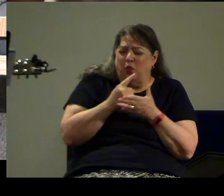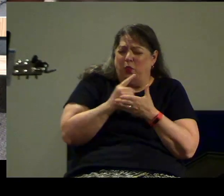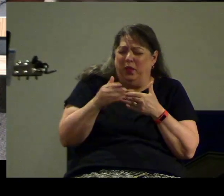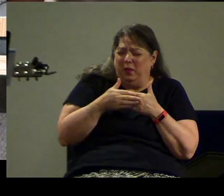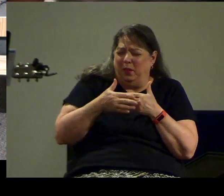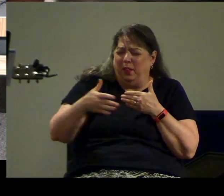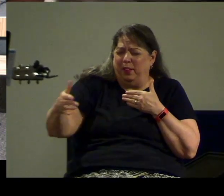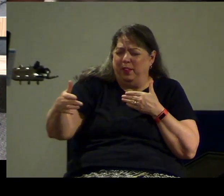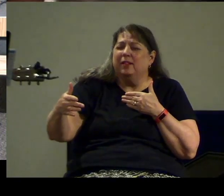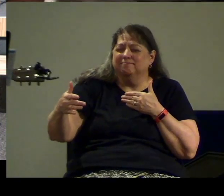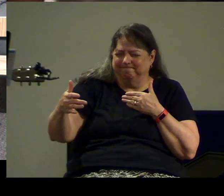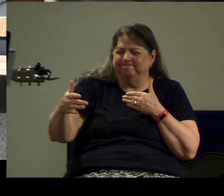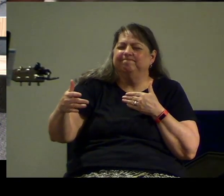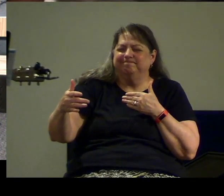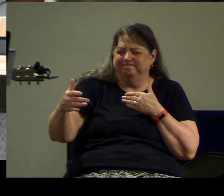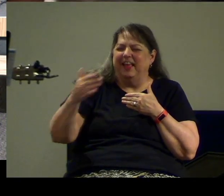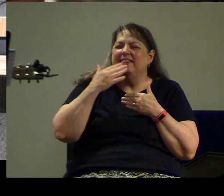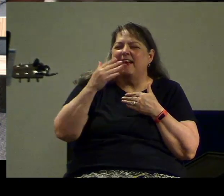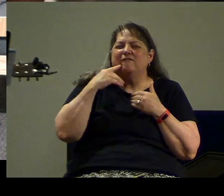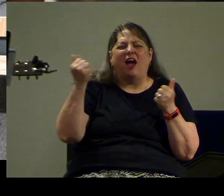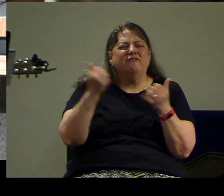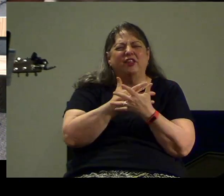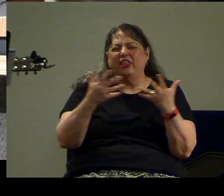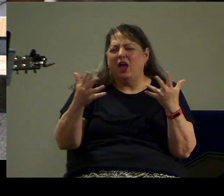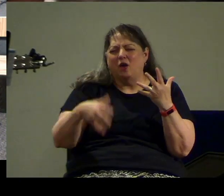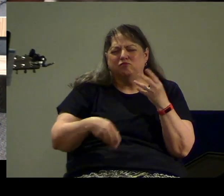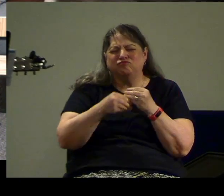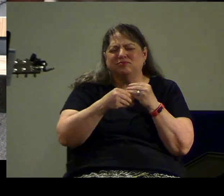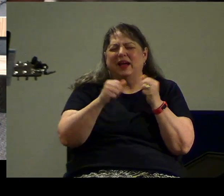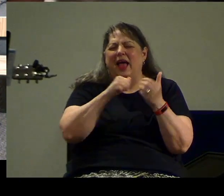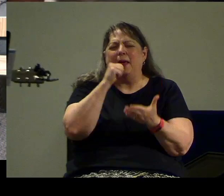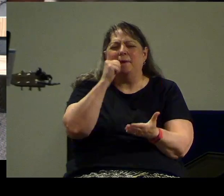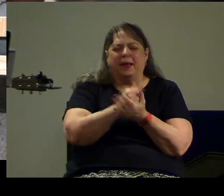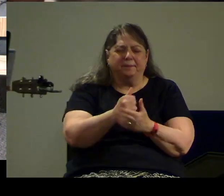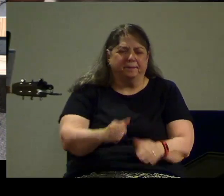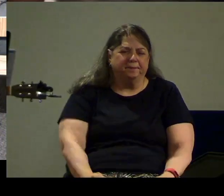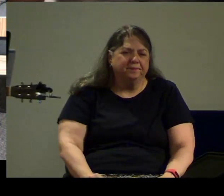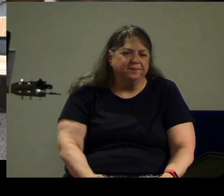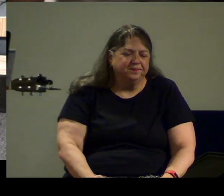you've given and blessed us with. In your name, amen.